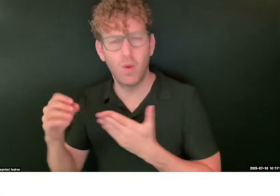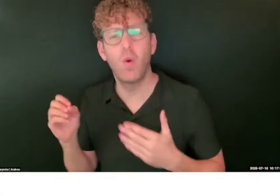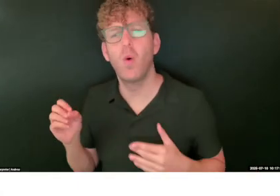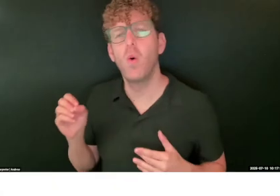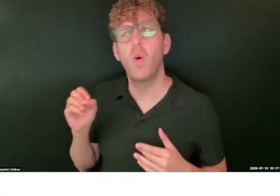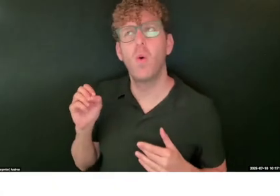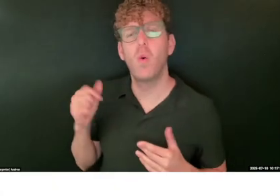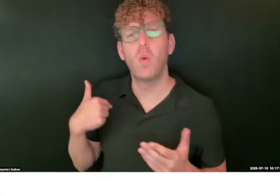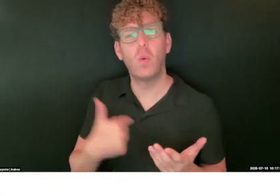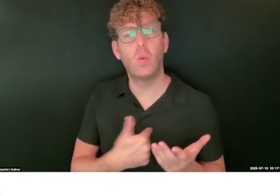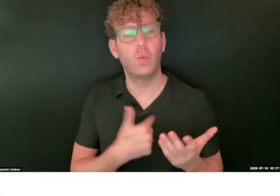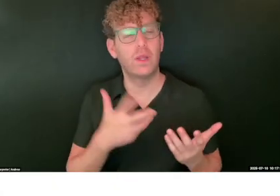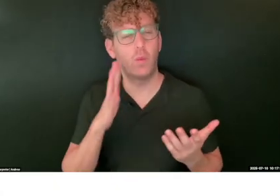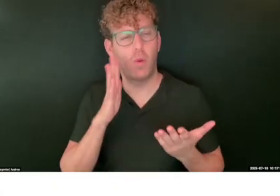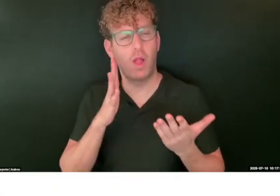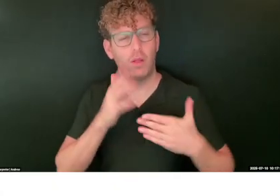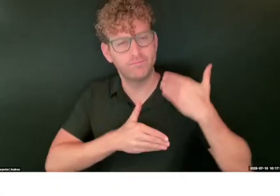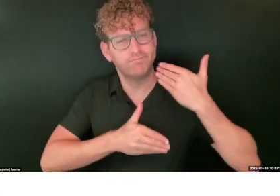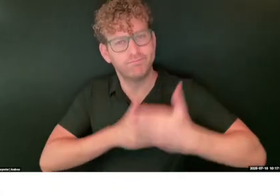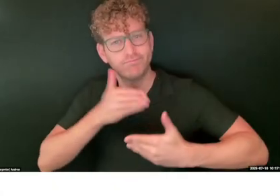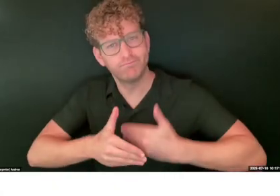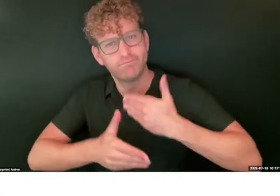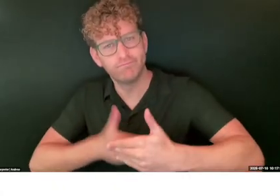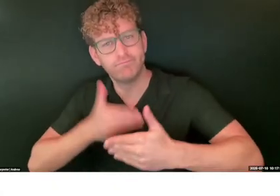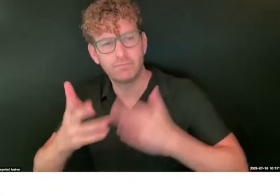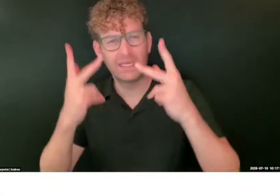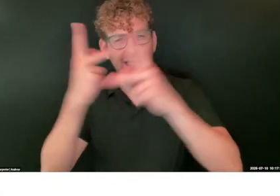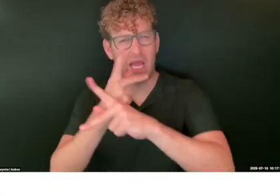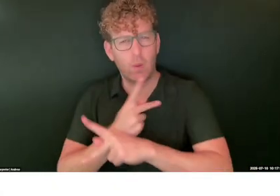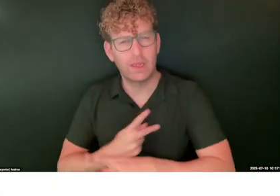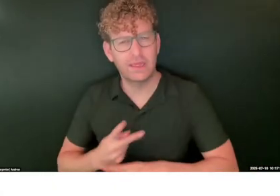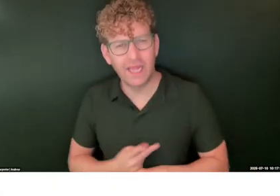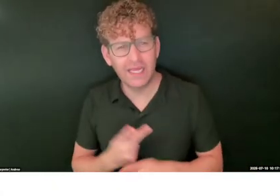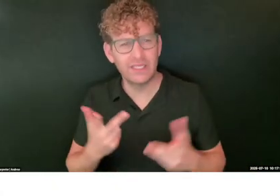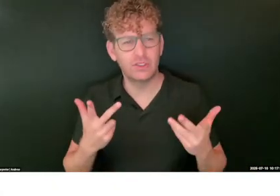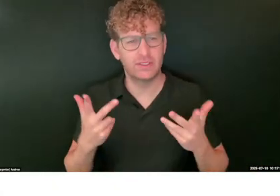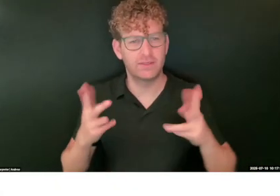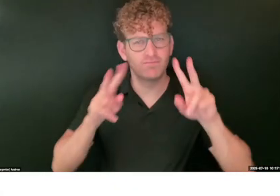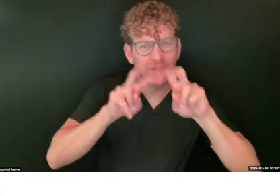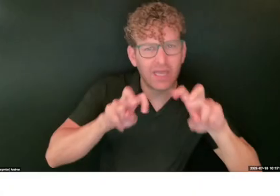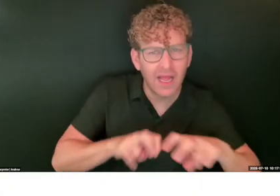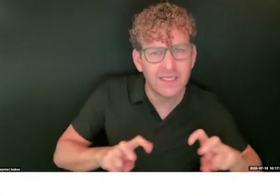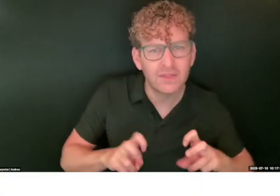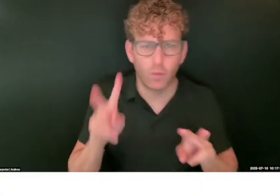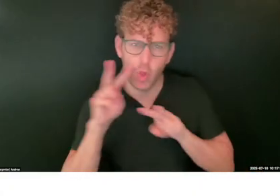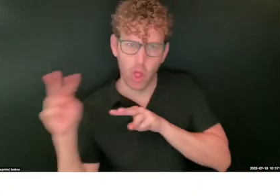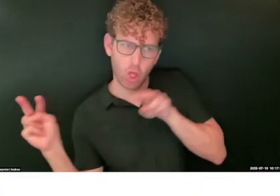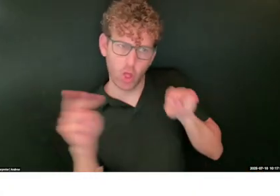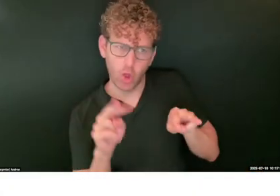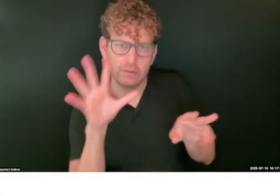through the calculations we used to do these analyses. We're going to look at some of those assumptions and talk about